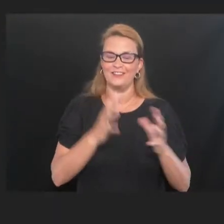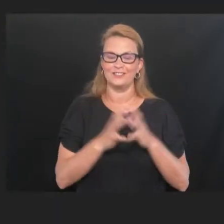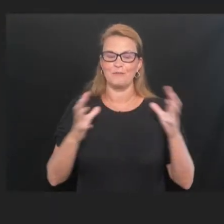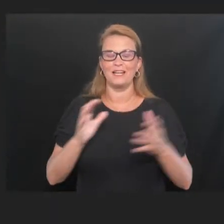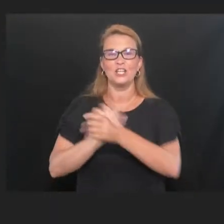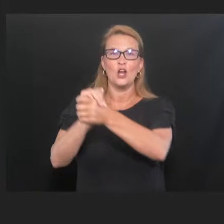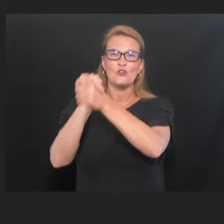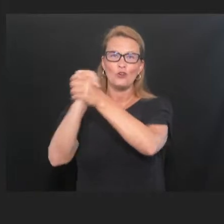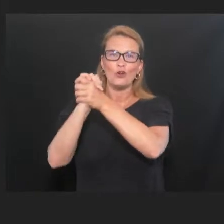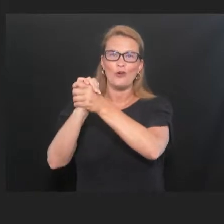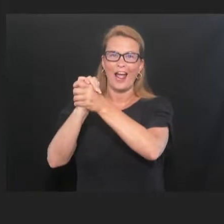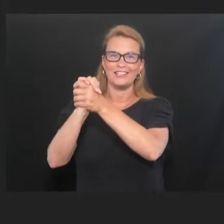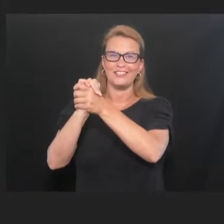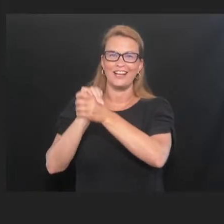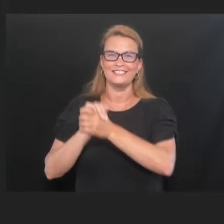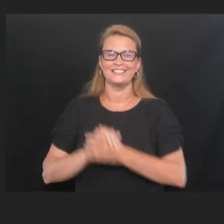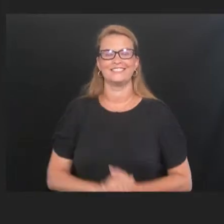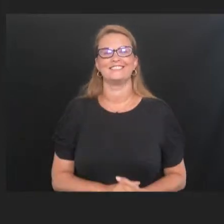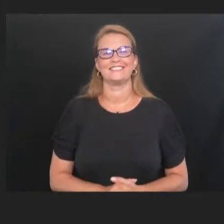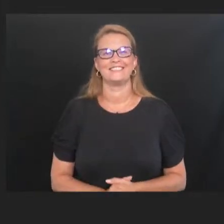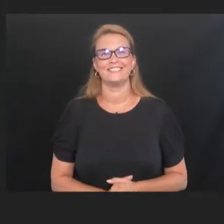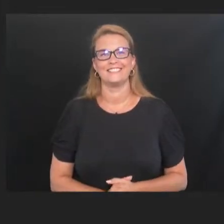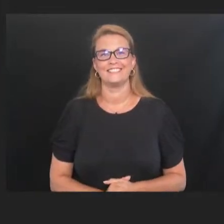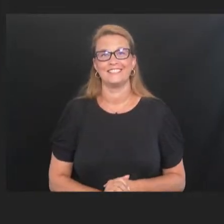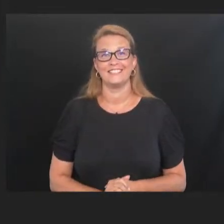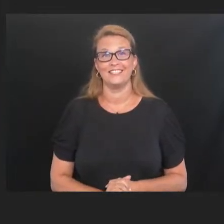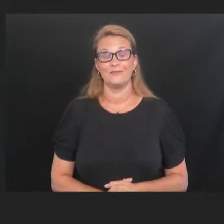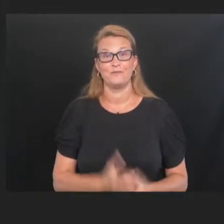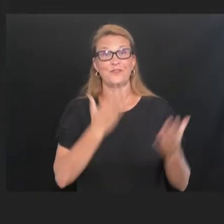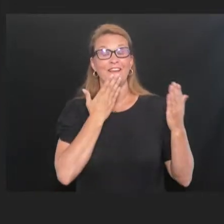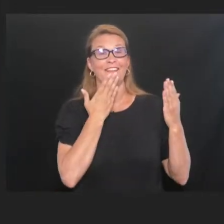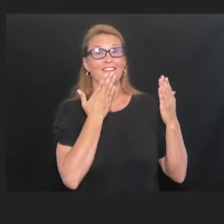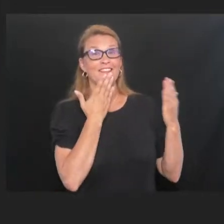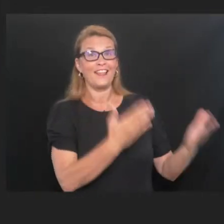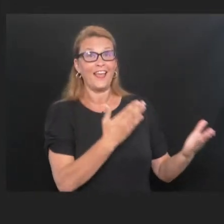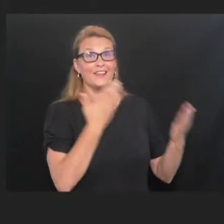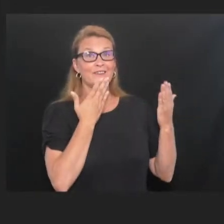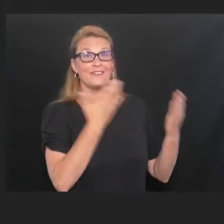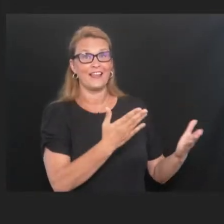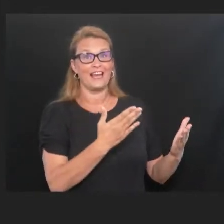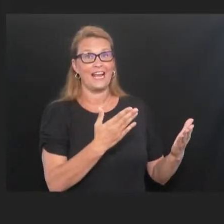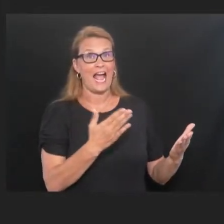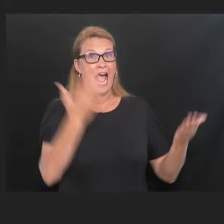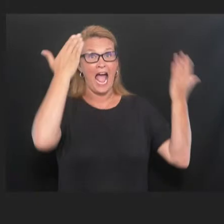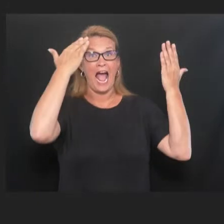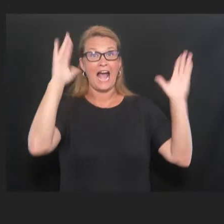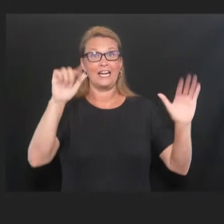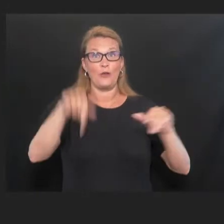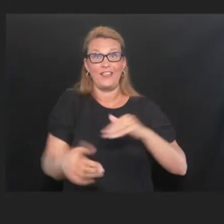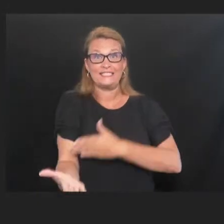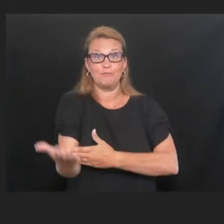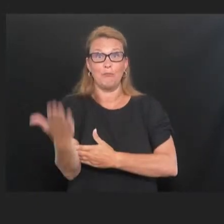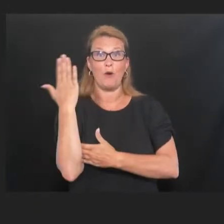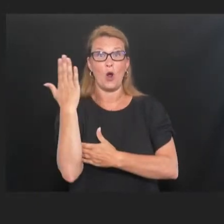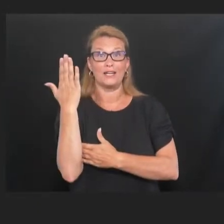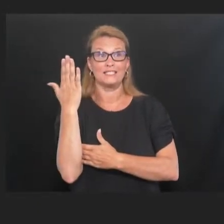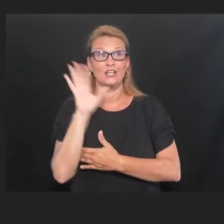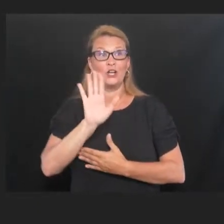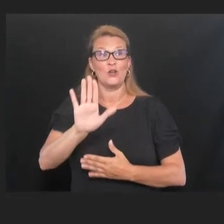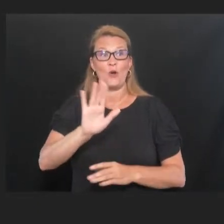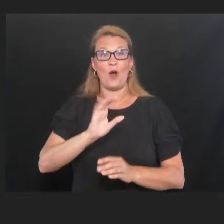Congratulations. Congratulations in every way. Thank you. Thank you. I didn't even know until this morning when your